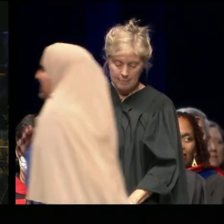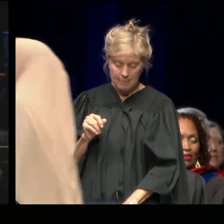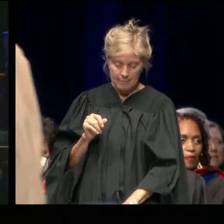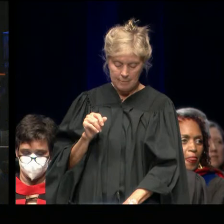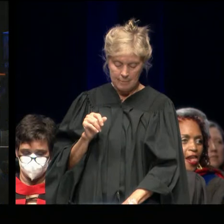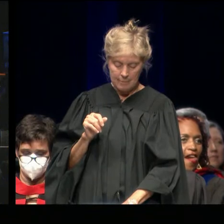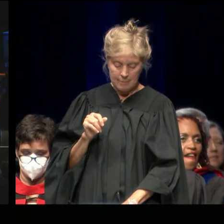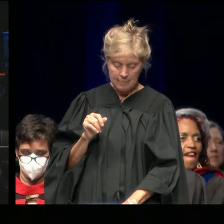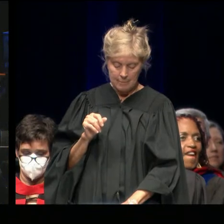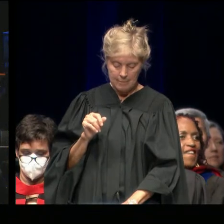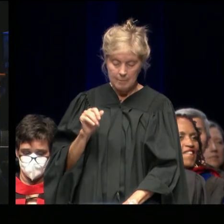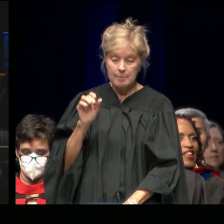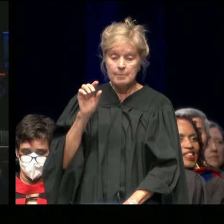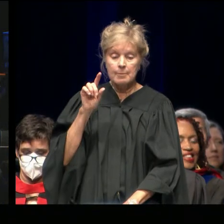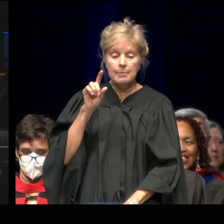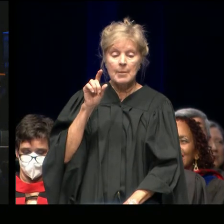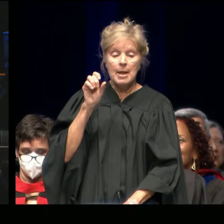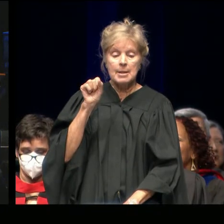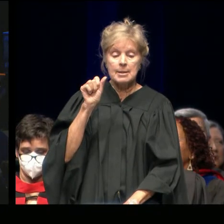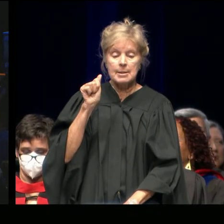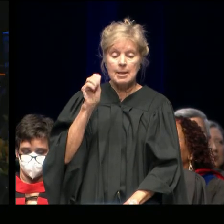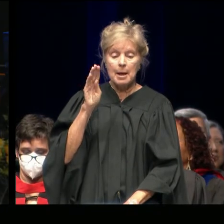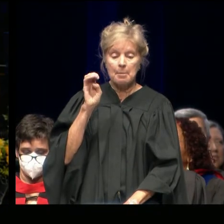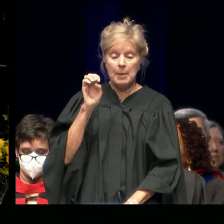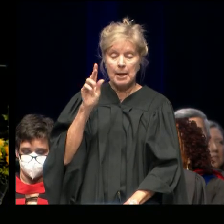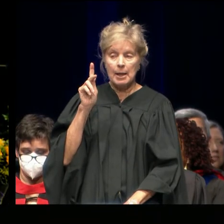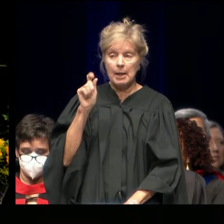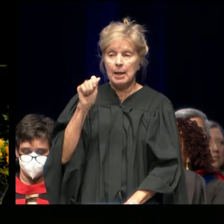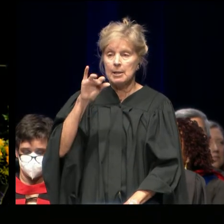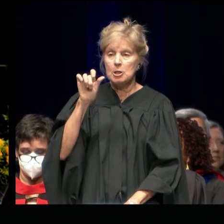Sabika Jaffer with distinction.